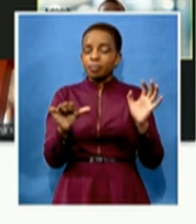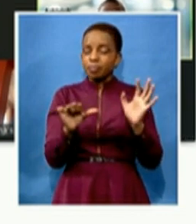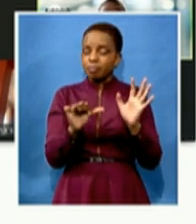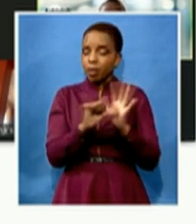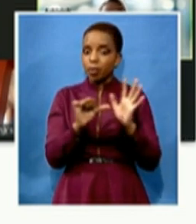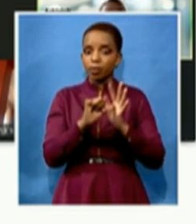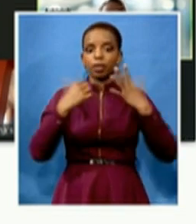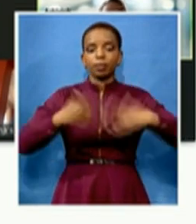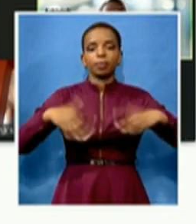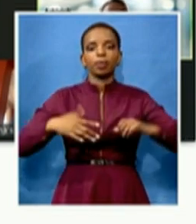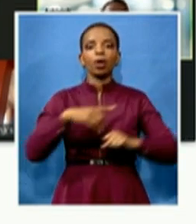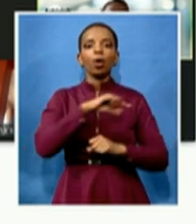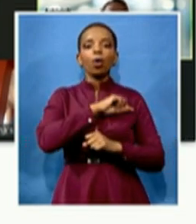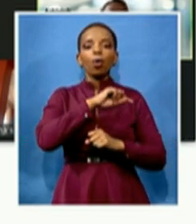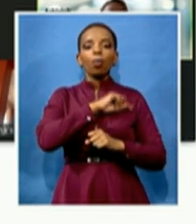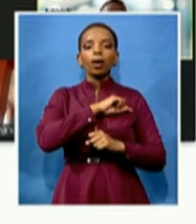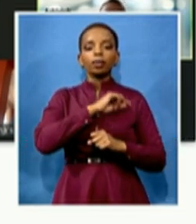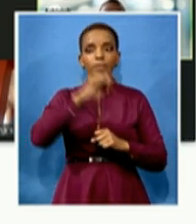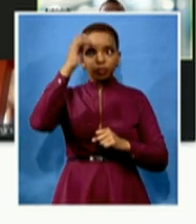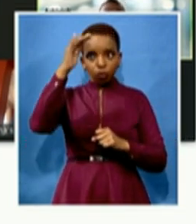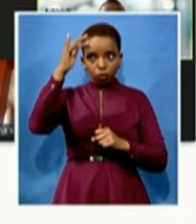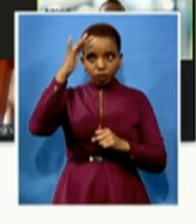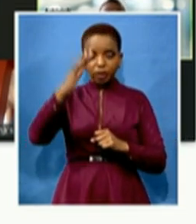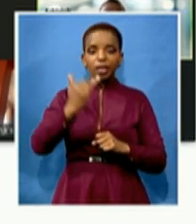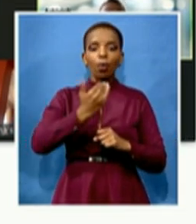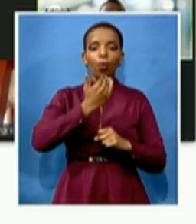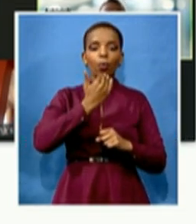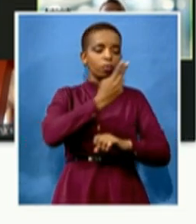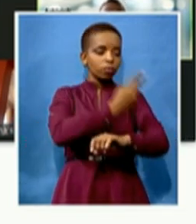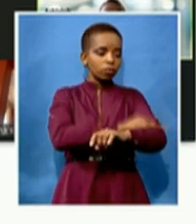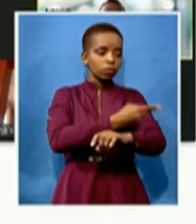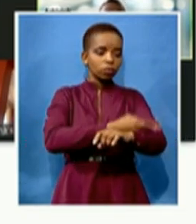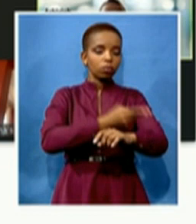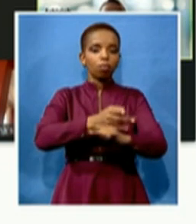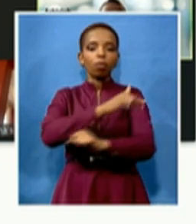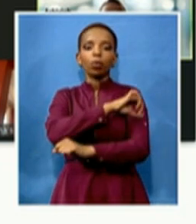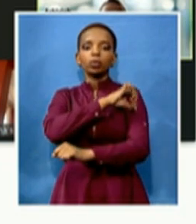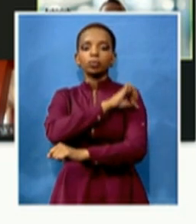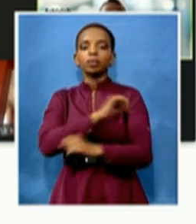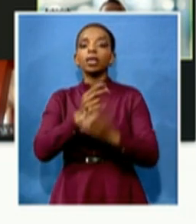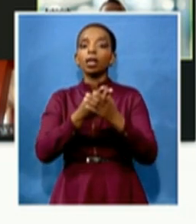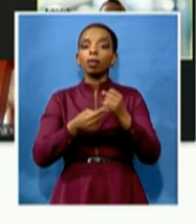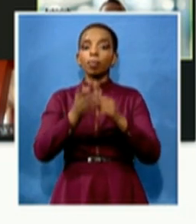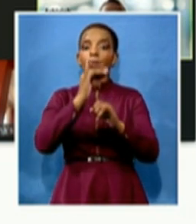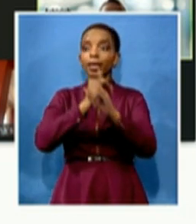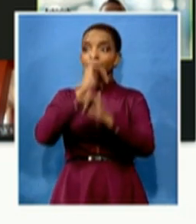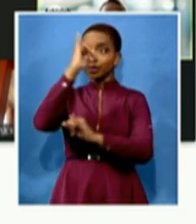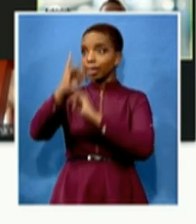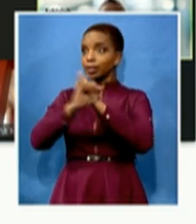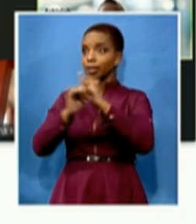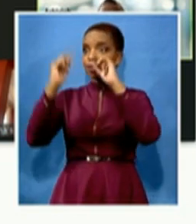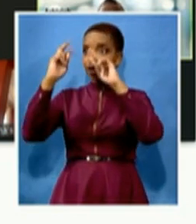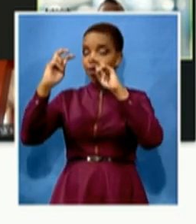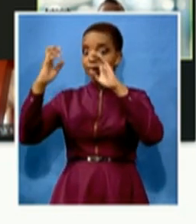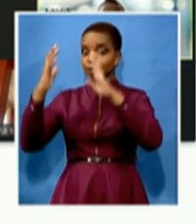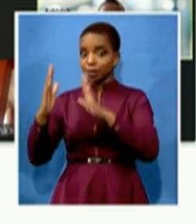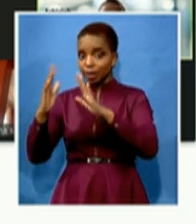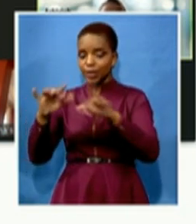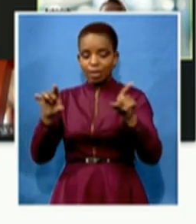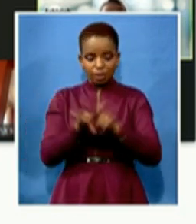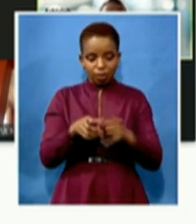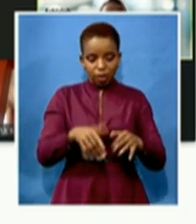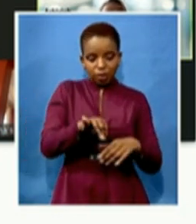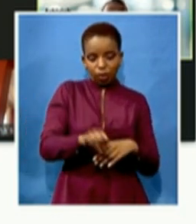hospitalization, both from international research as well as research that's been done based on our own cases. We see